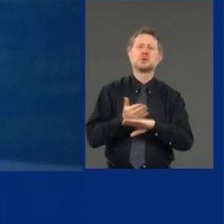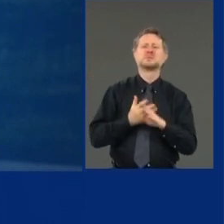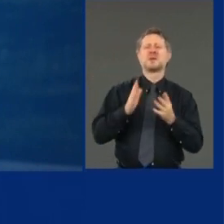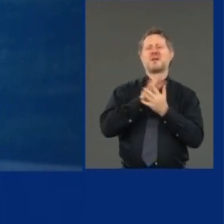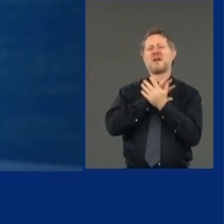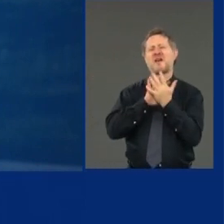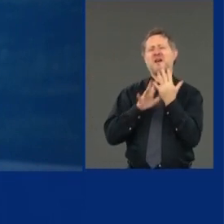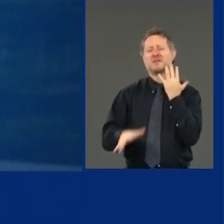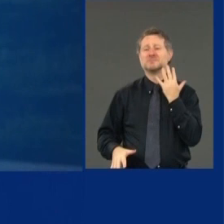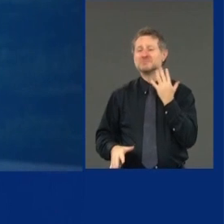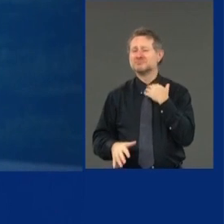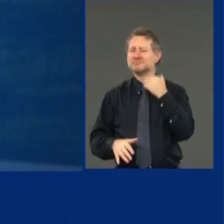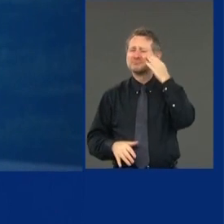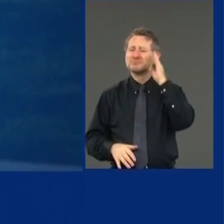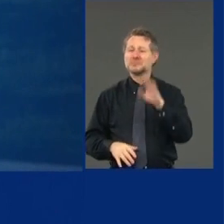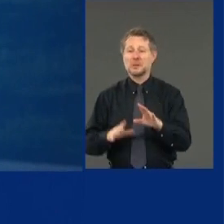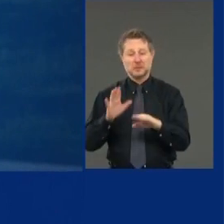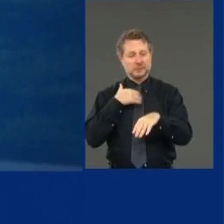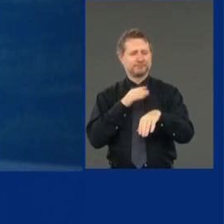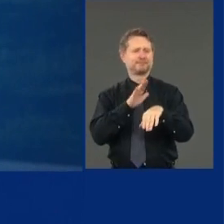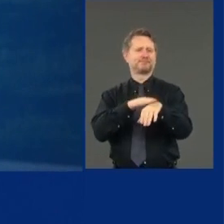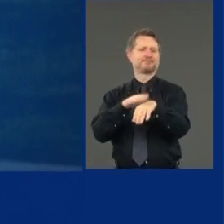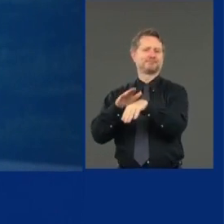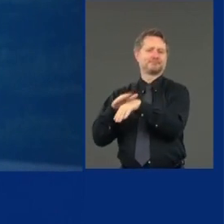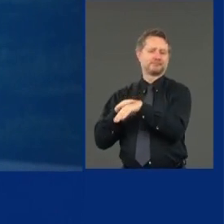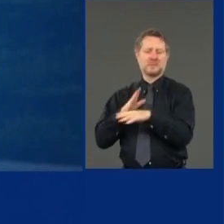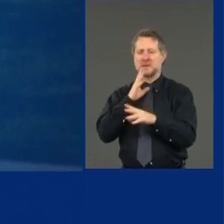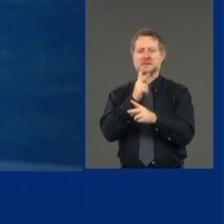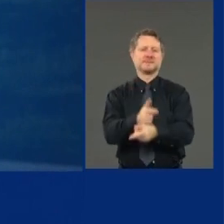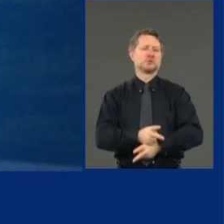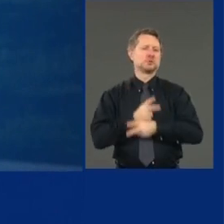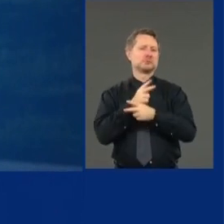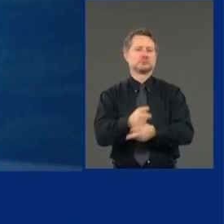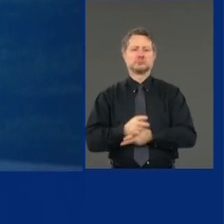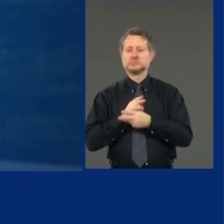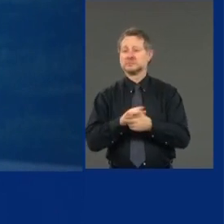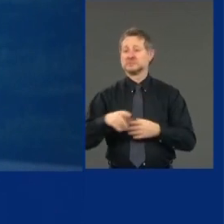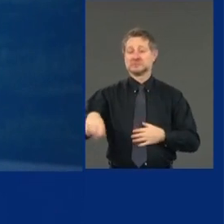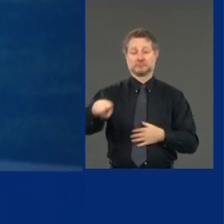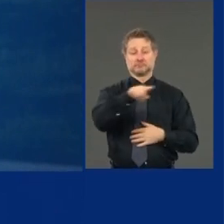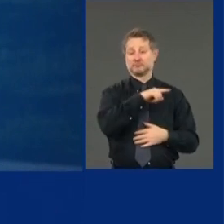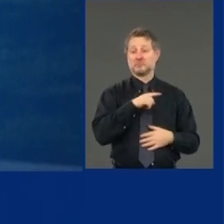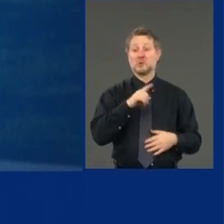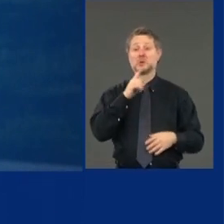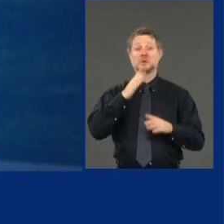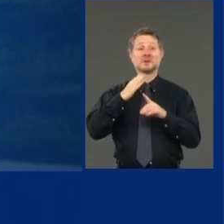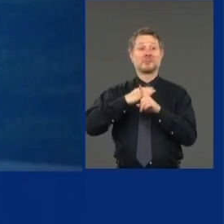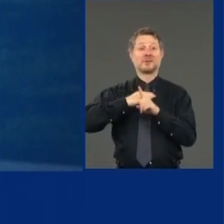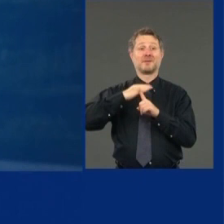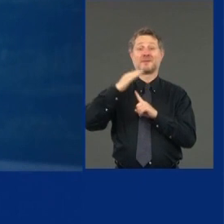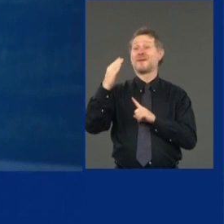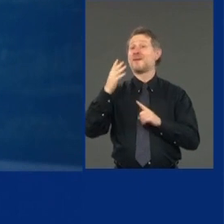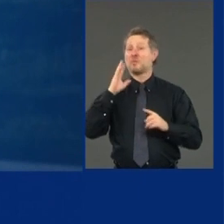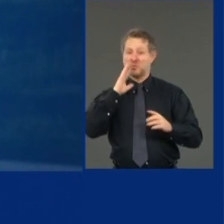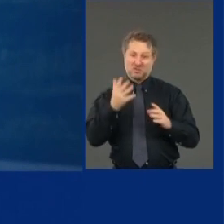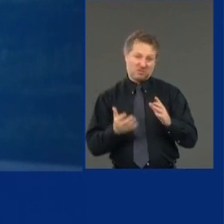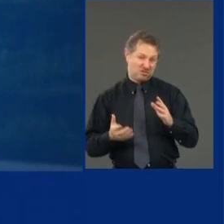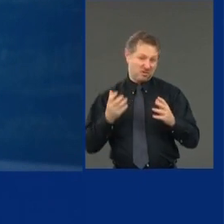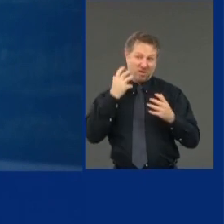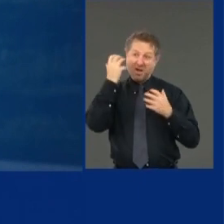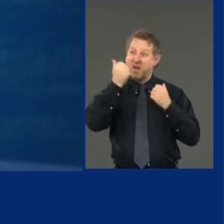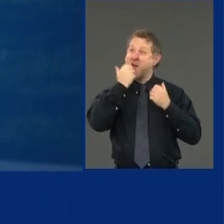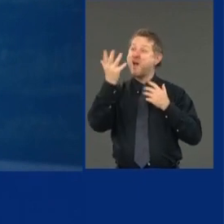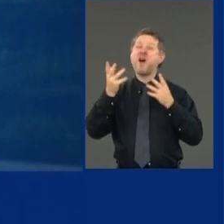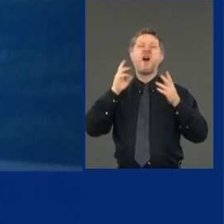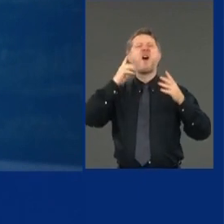But we have to remain vigilant at the same time. I know the weather is warmer. I know people have been cooped up. I know there's